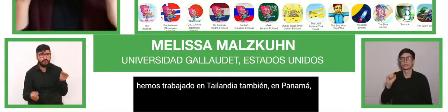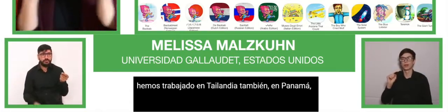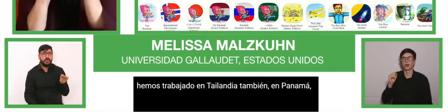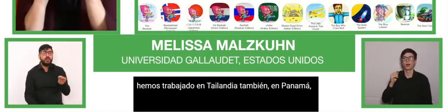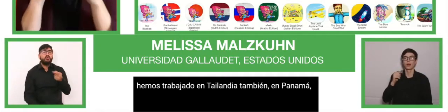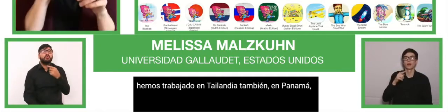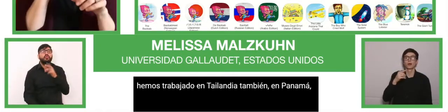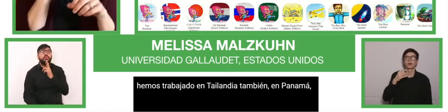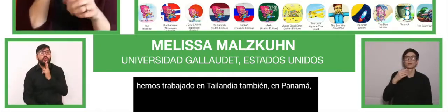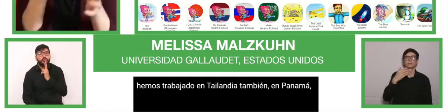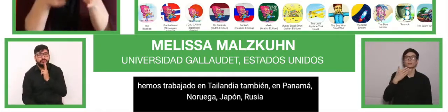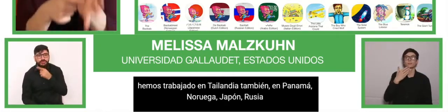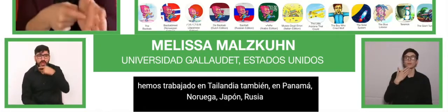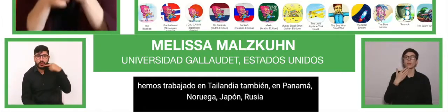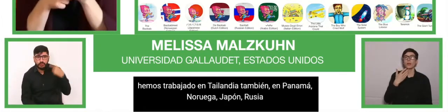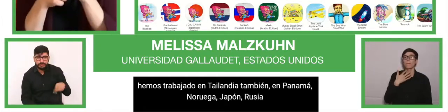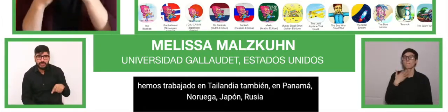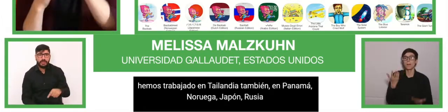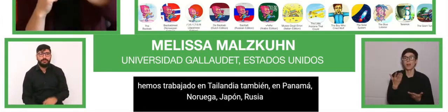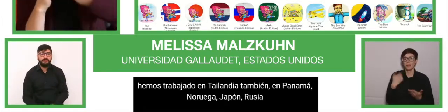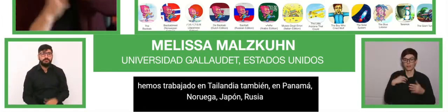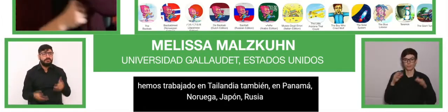storybooks.